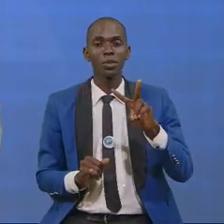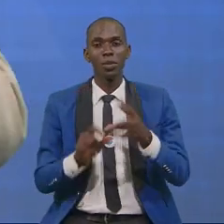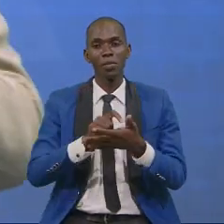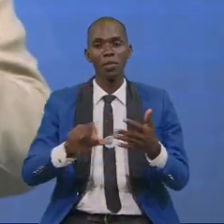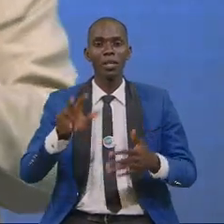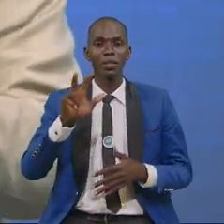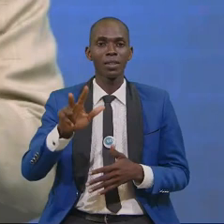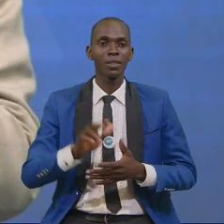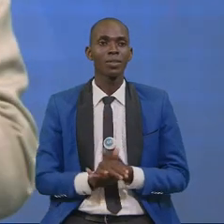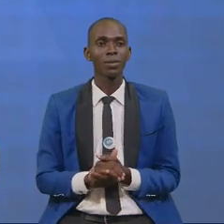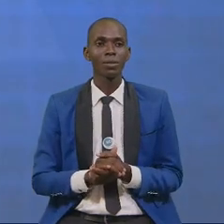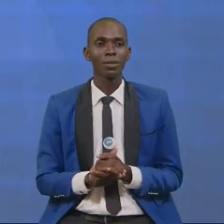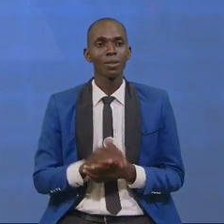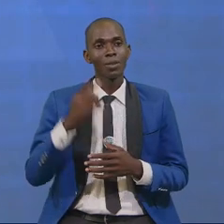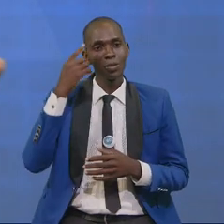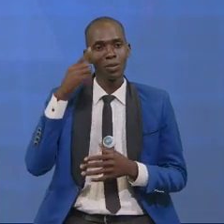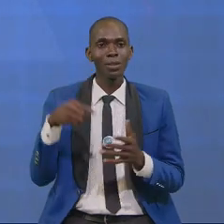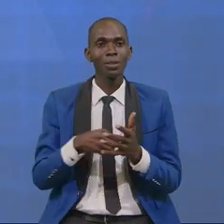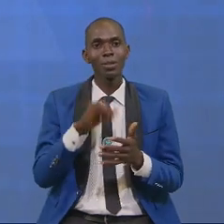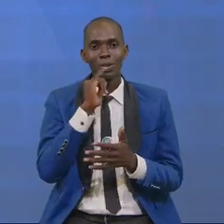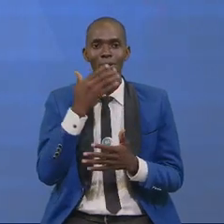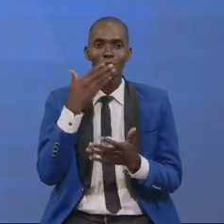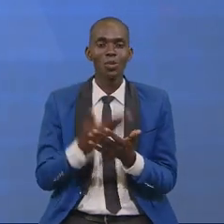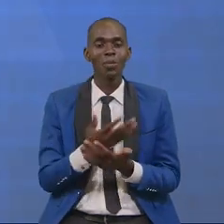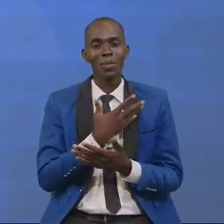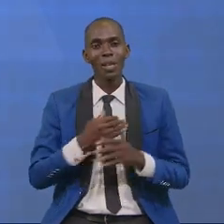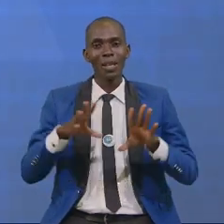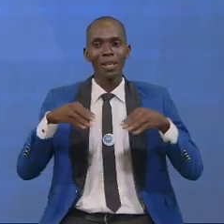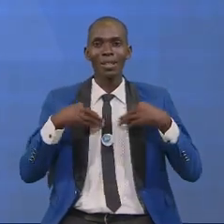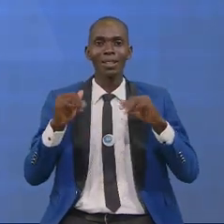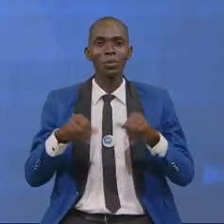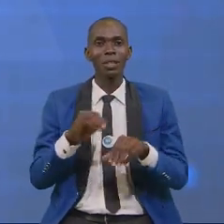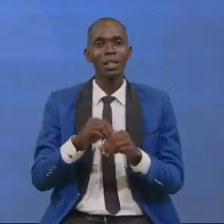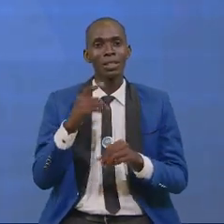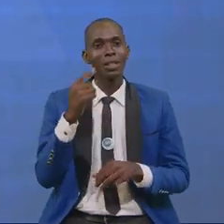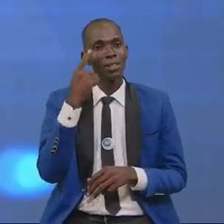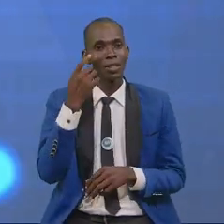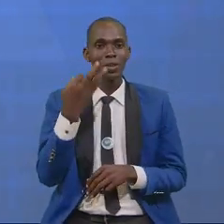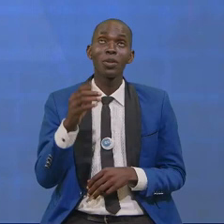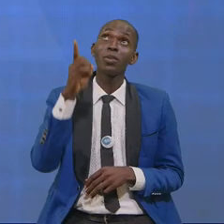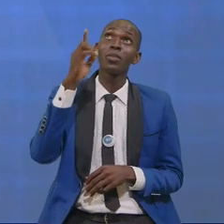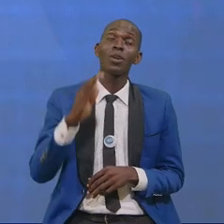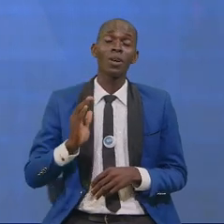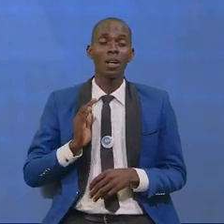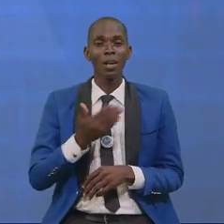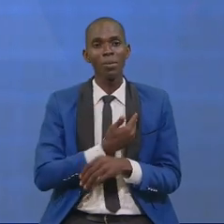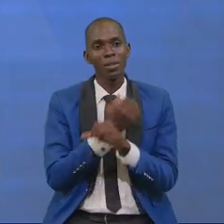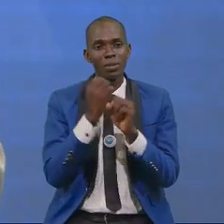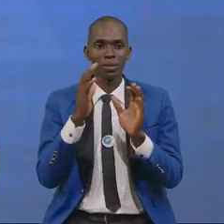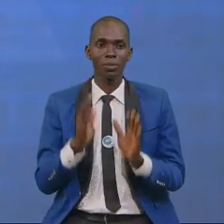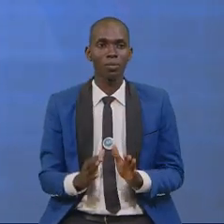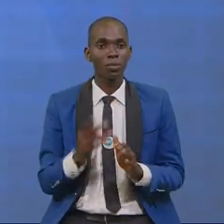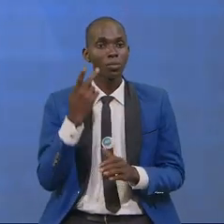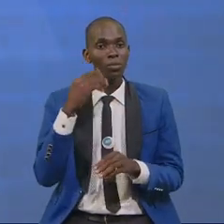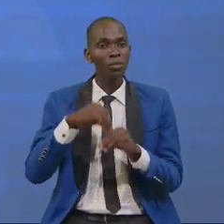For this is good and acceptable in the sight of God, our Savior. Look at verse